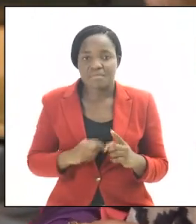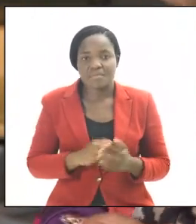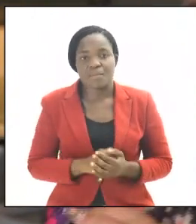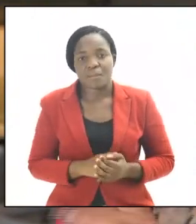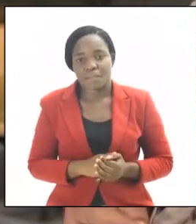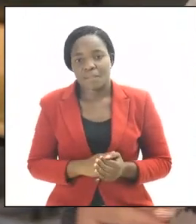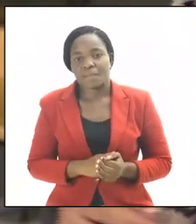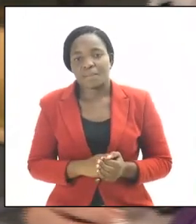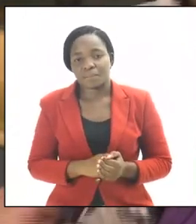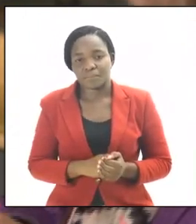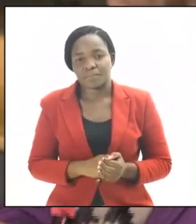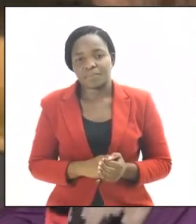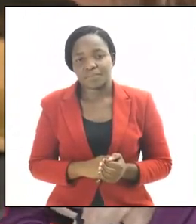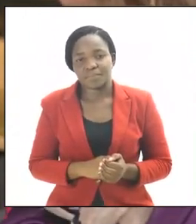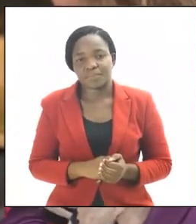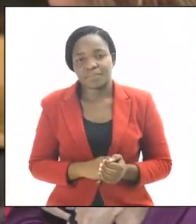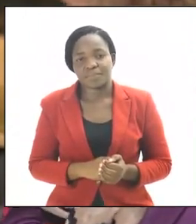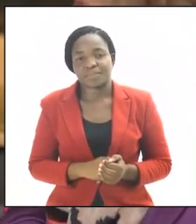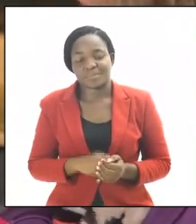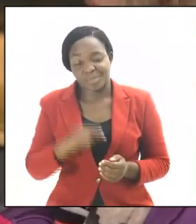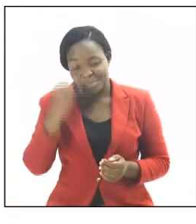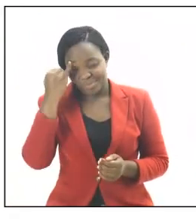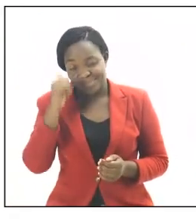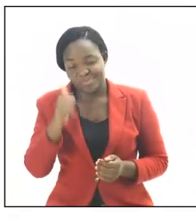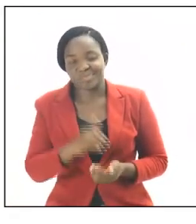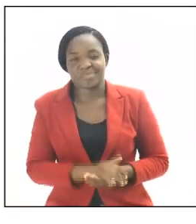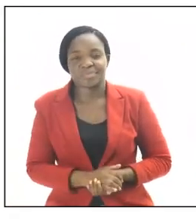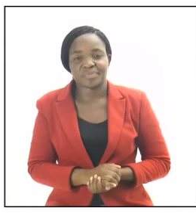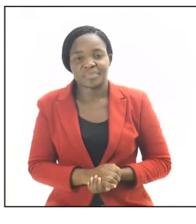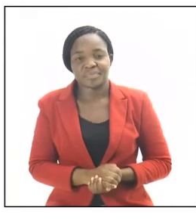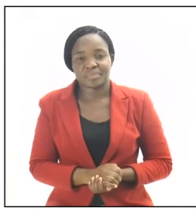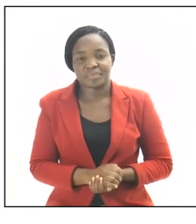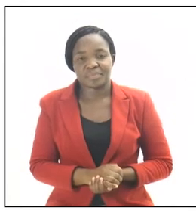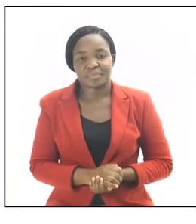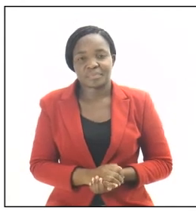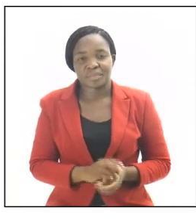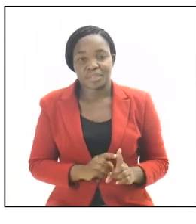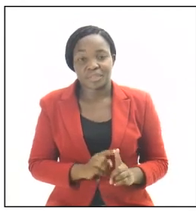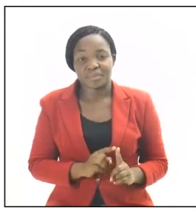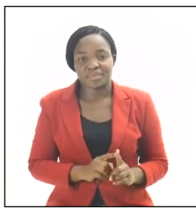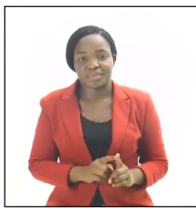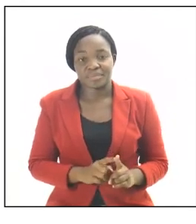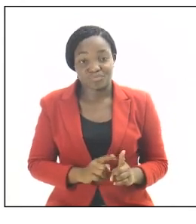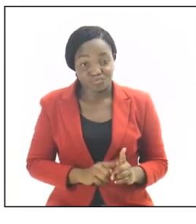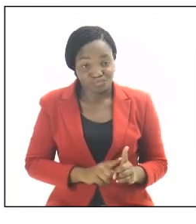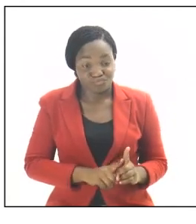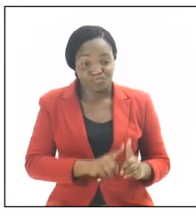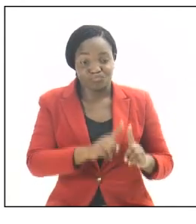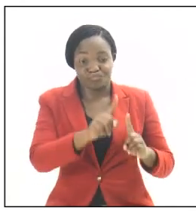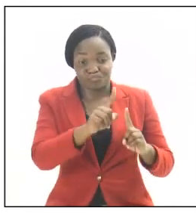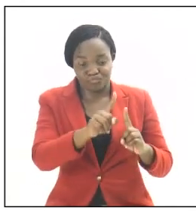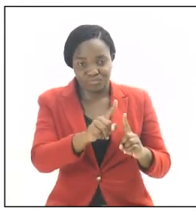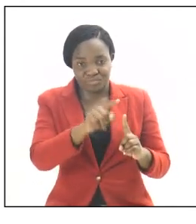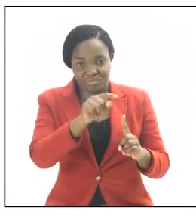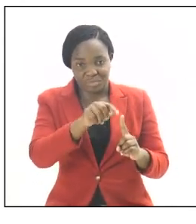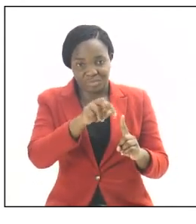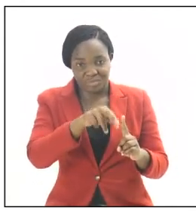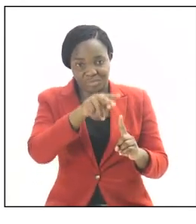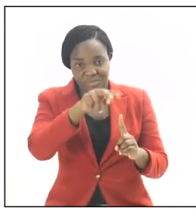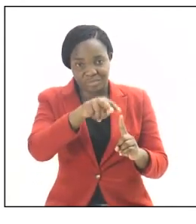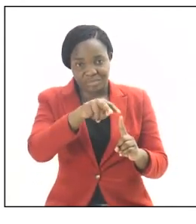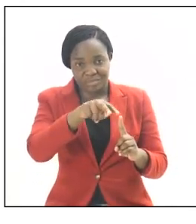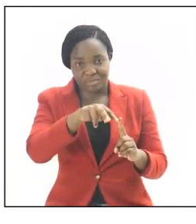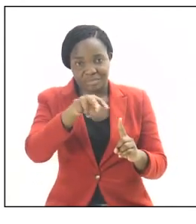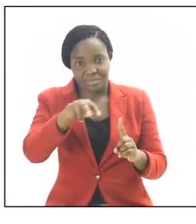again. That's a good idea. Yes, and it is the same as the radius of the circle. That's 25